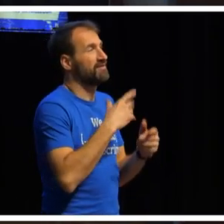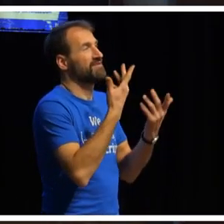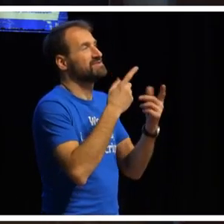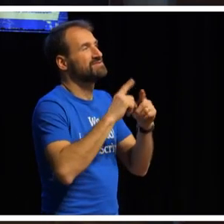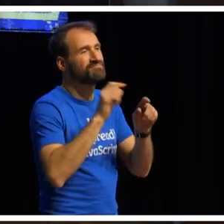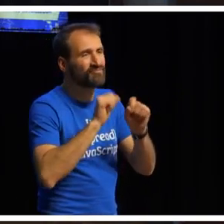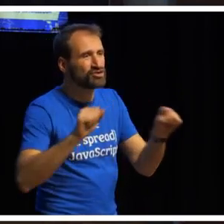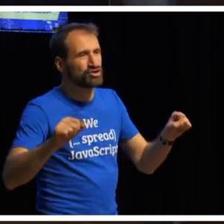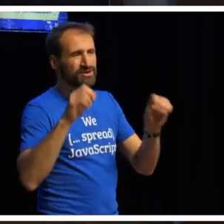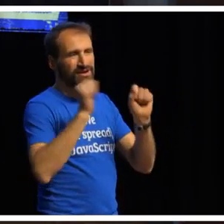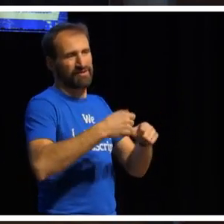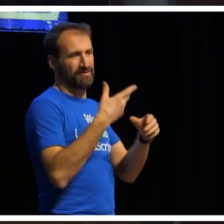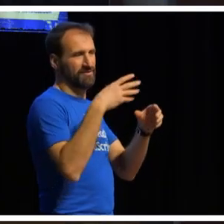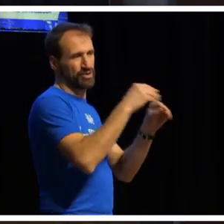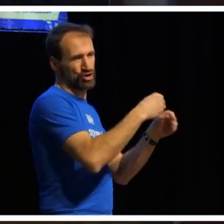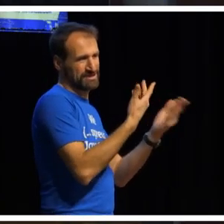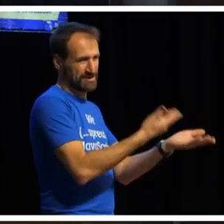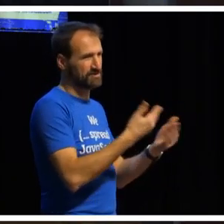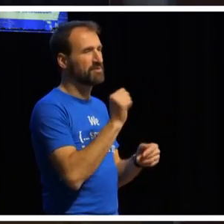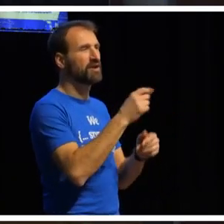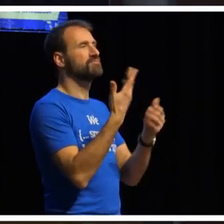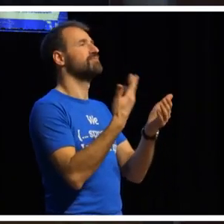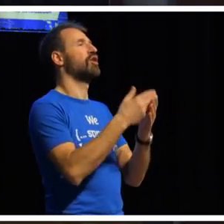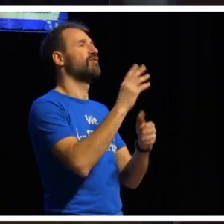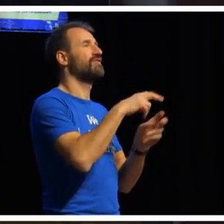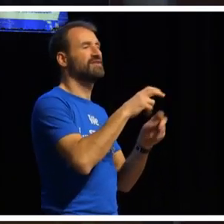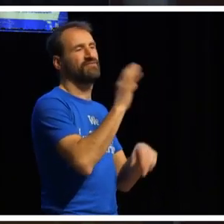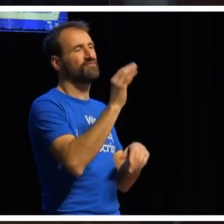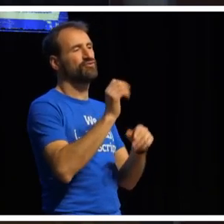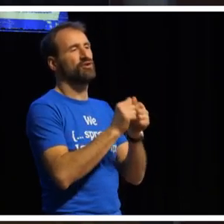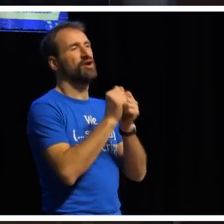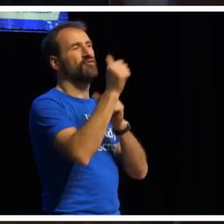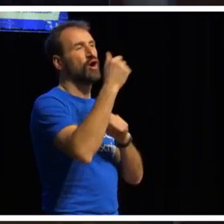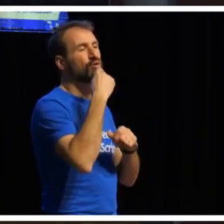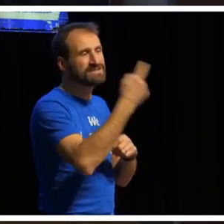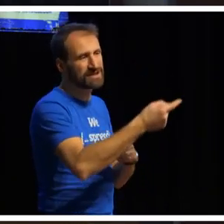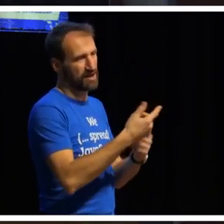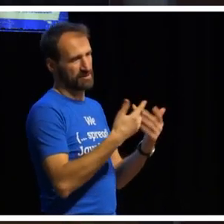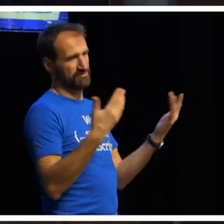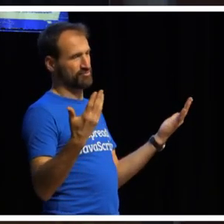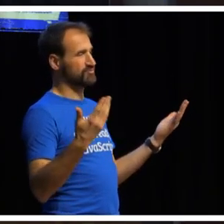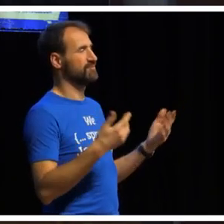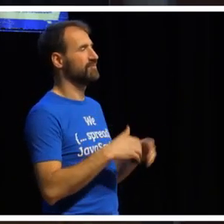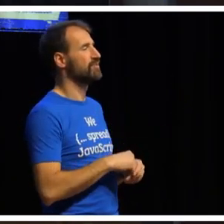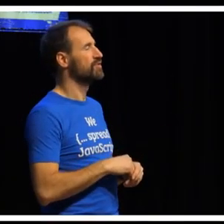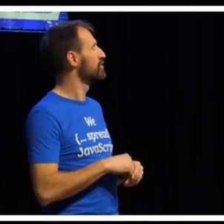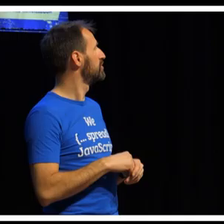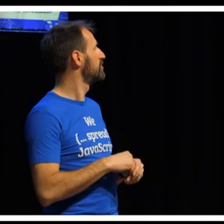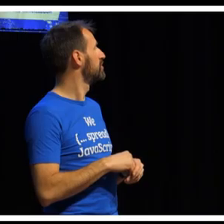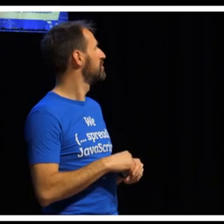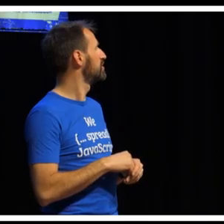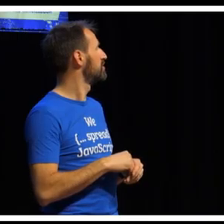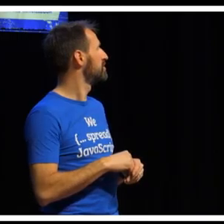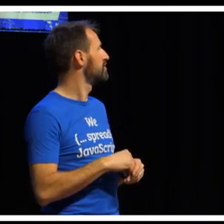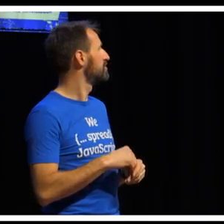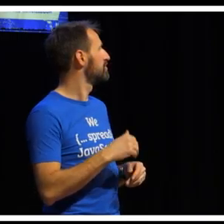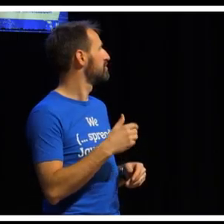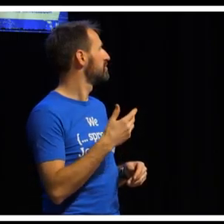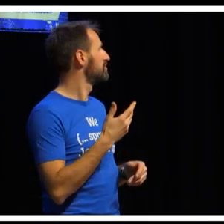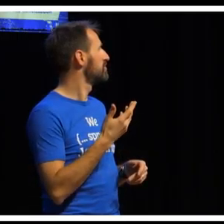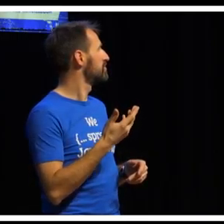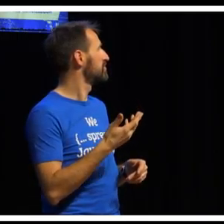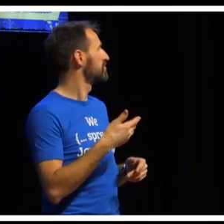is broadcast an advertisement. So Bluetooth low energy beacons. Again, Google have a standard for